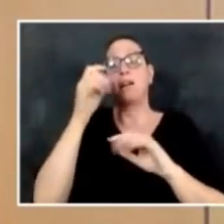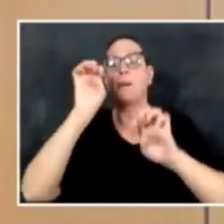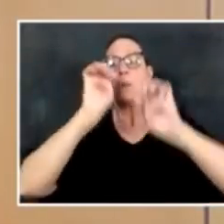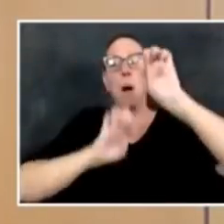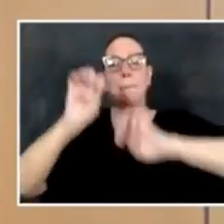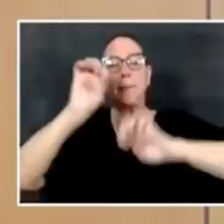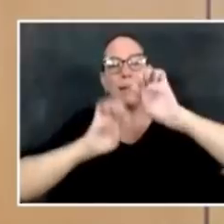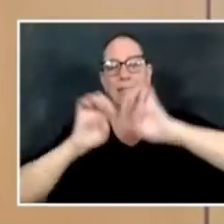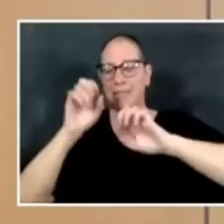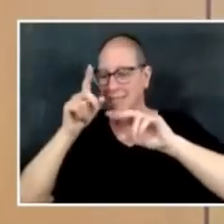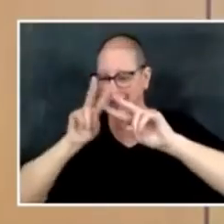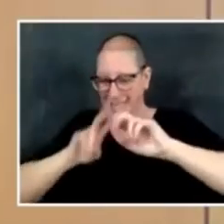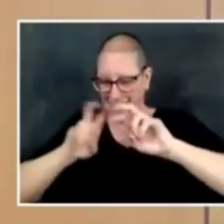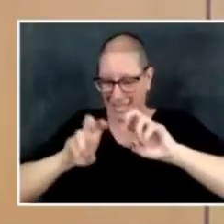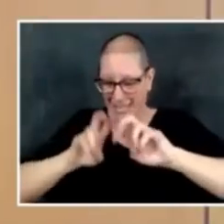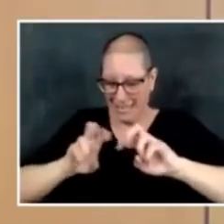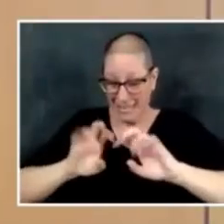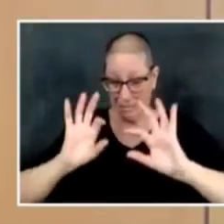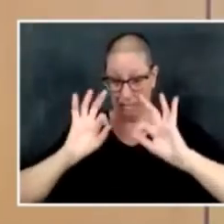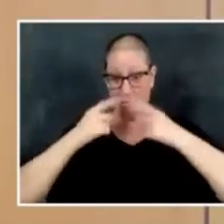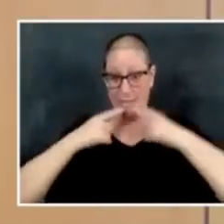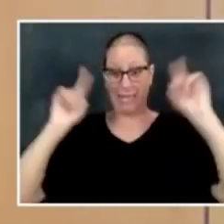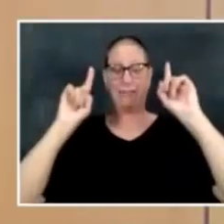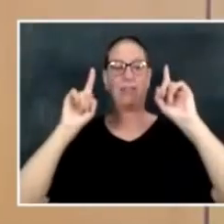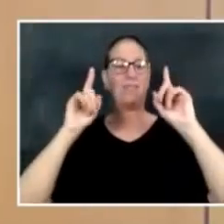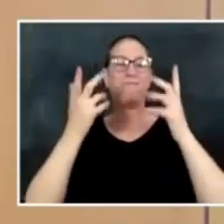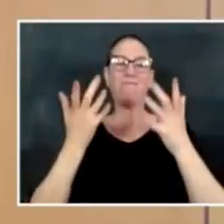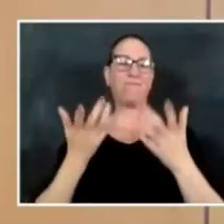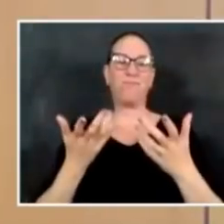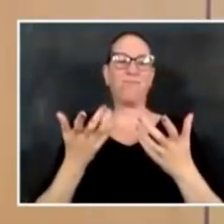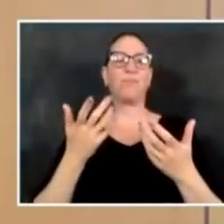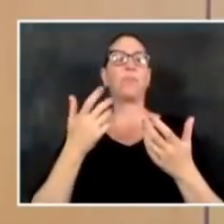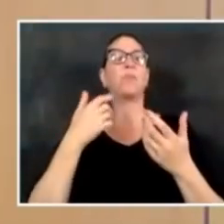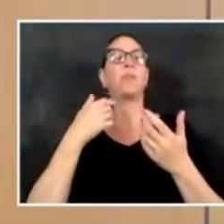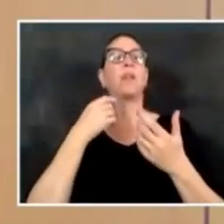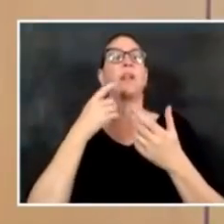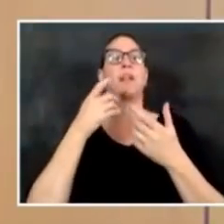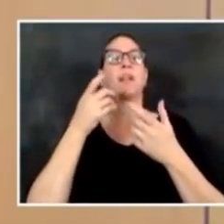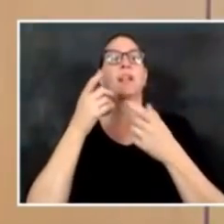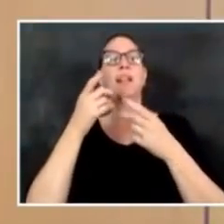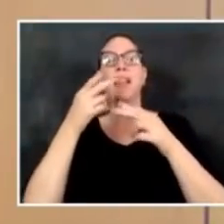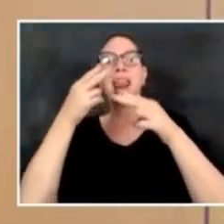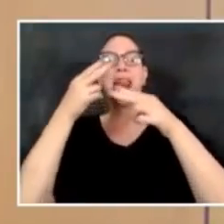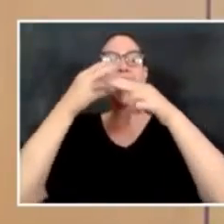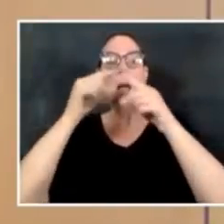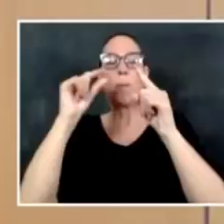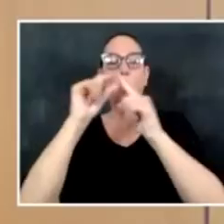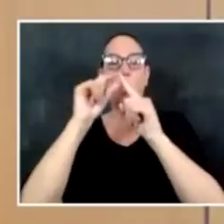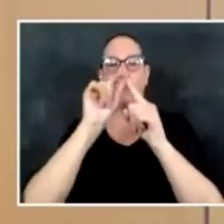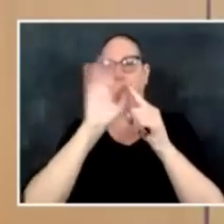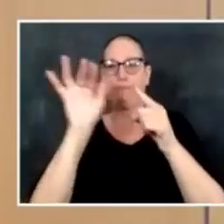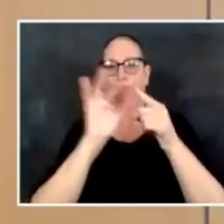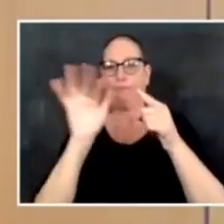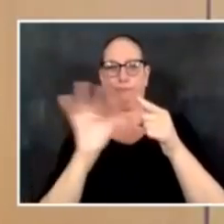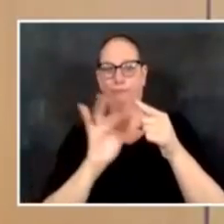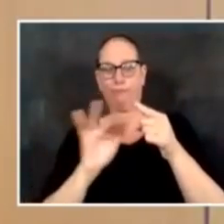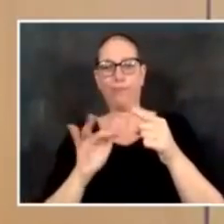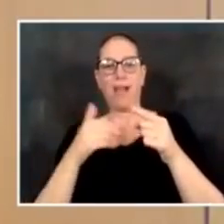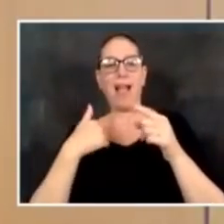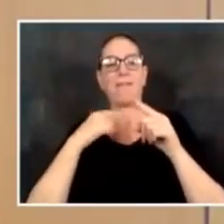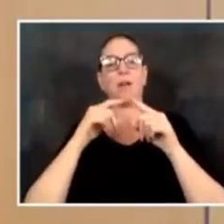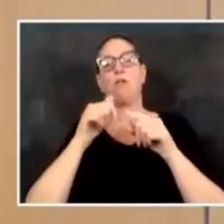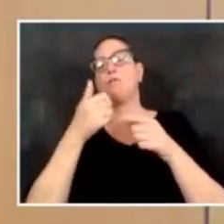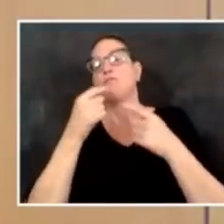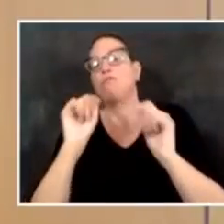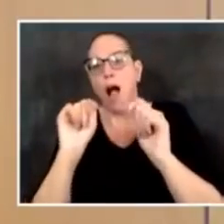things like hydroxychloroquine, et cetera. Now, this new drug, remdesivir, has been demonstrated